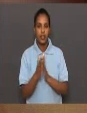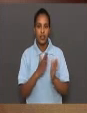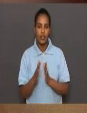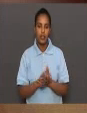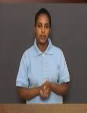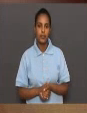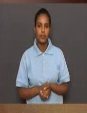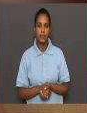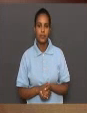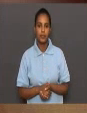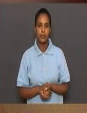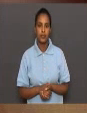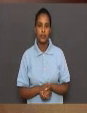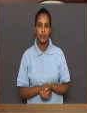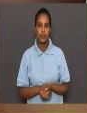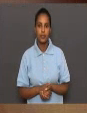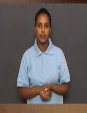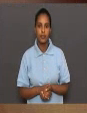Students, let's get ready.